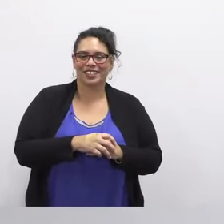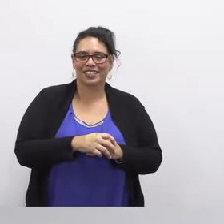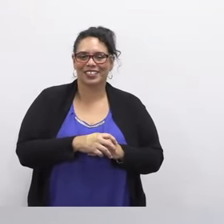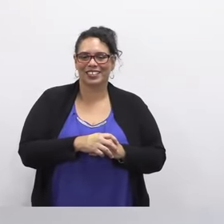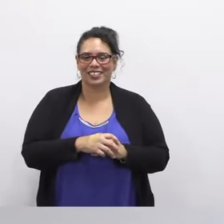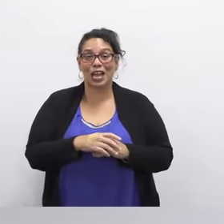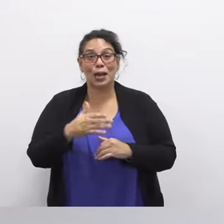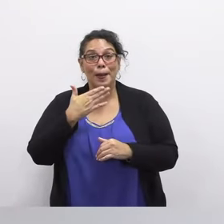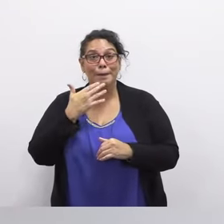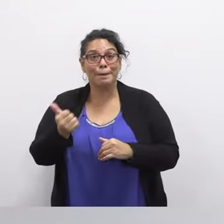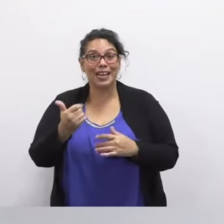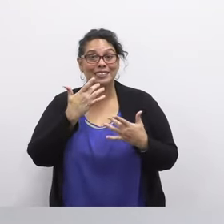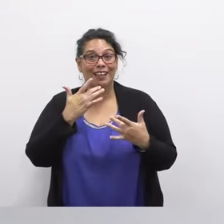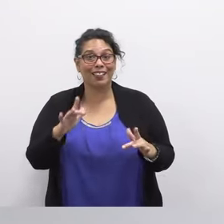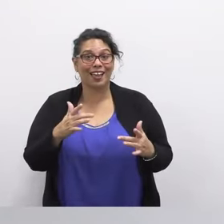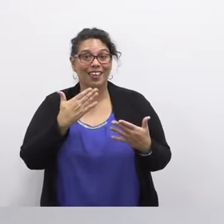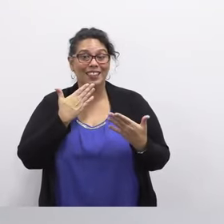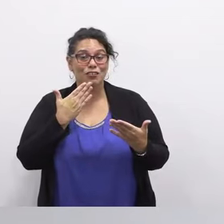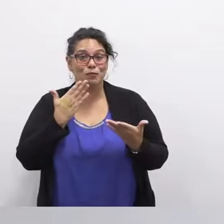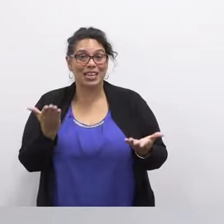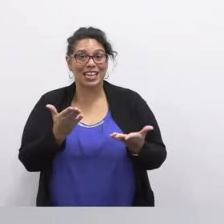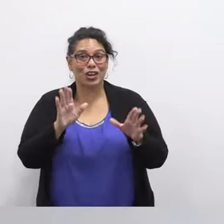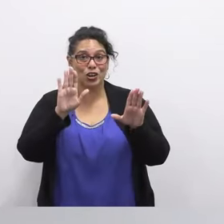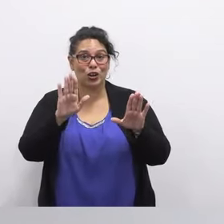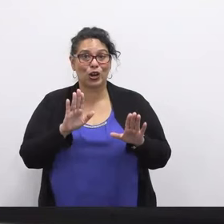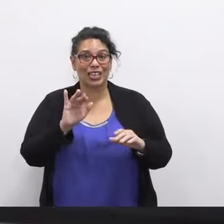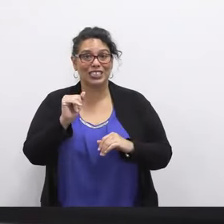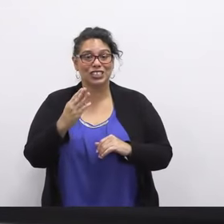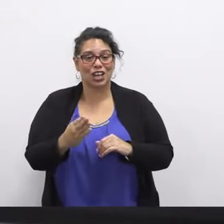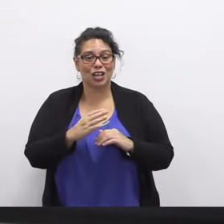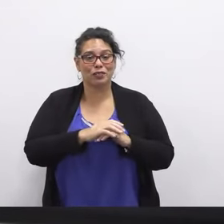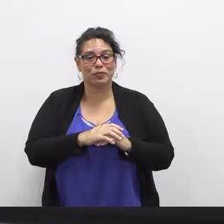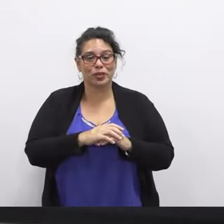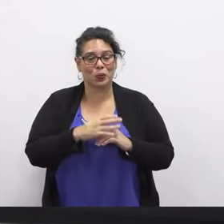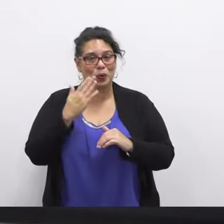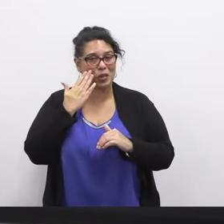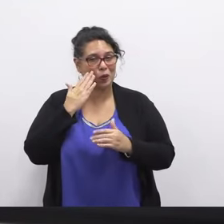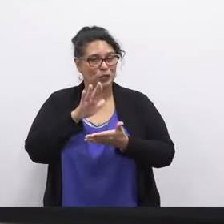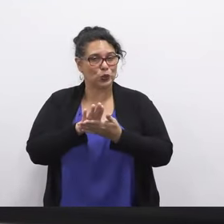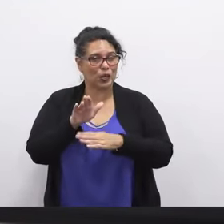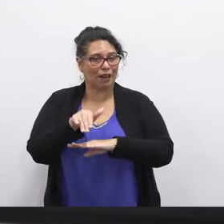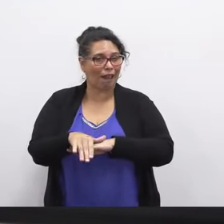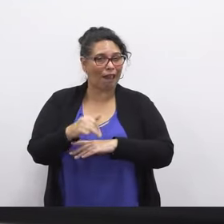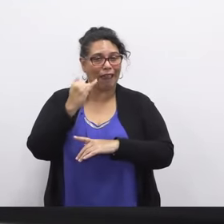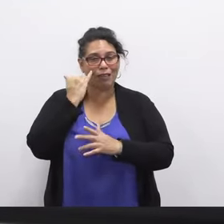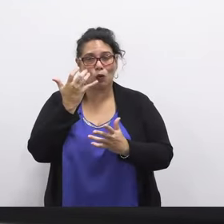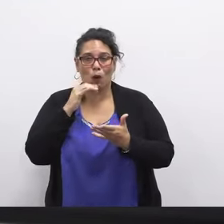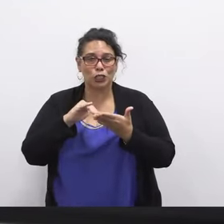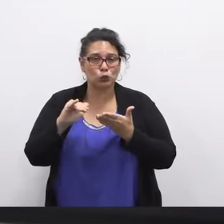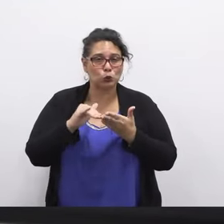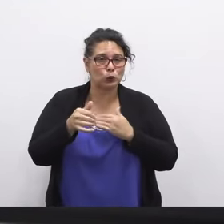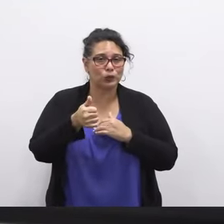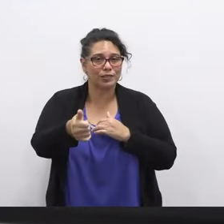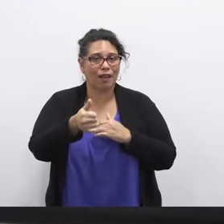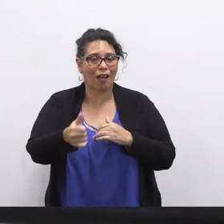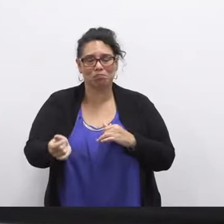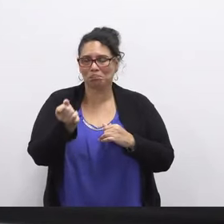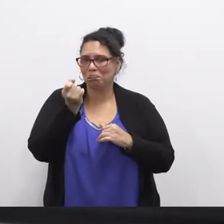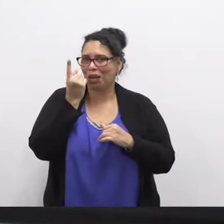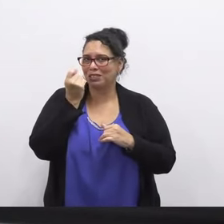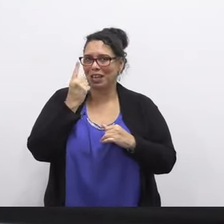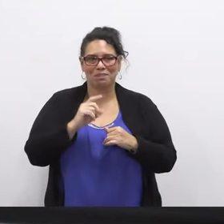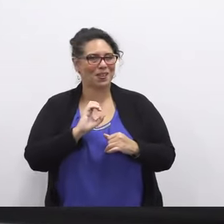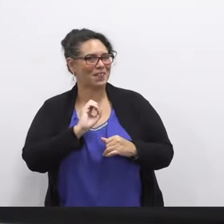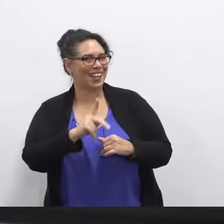Best of luck, Sydney, and thank you for being here today. You did a great job. We know it's a school night, so if you have to excuse yourself, we totally understand.